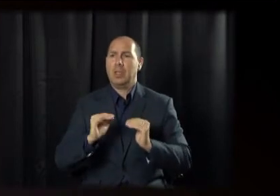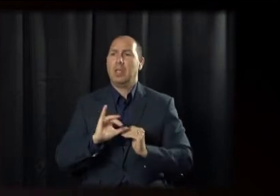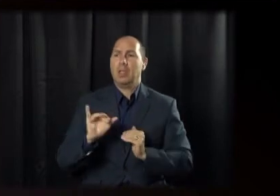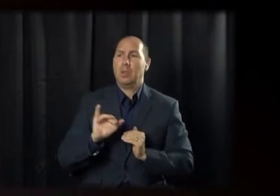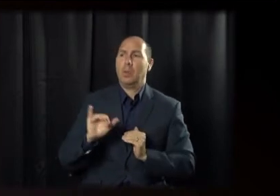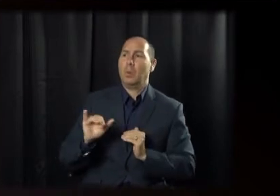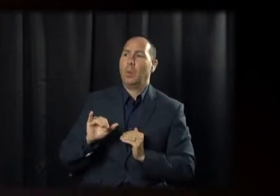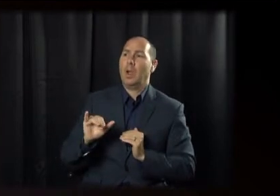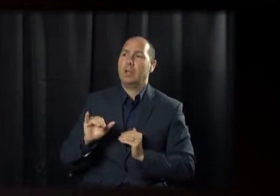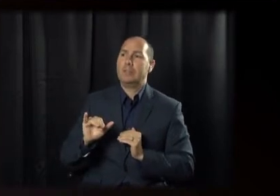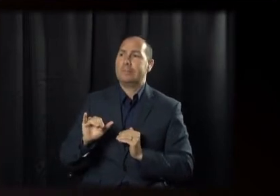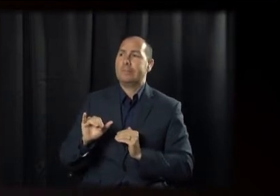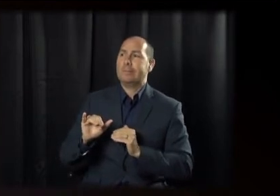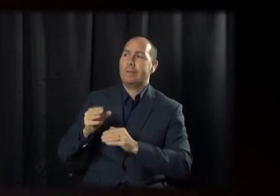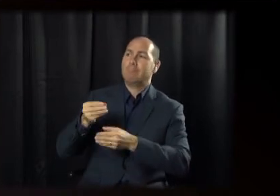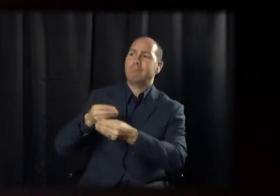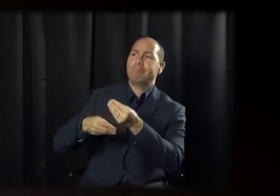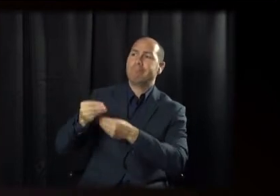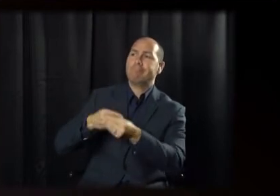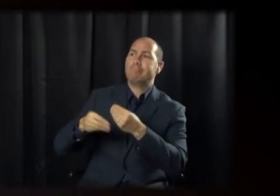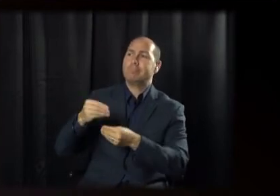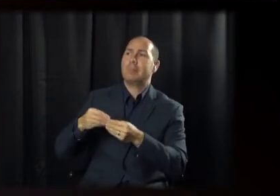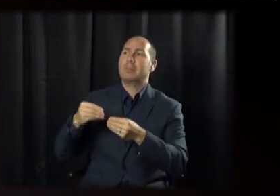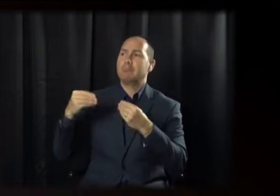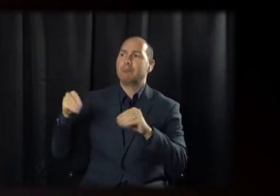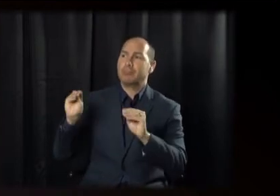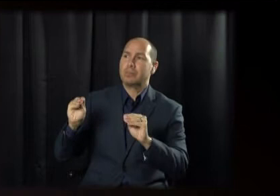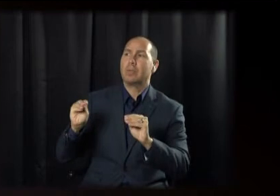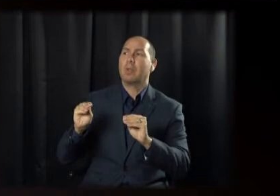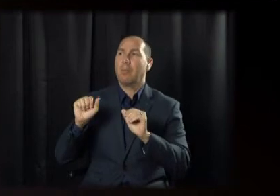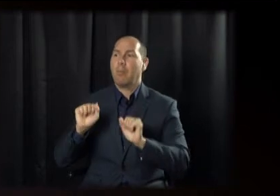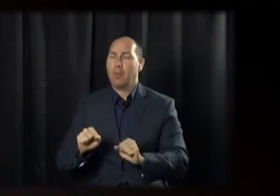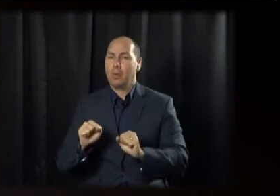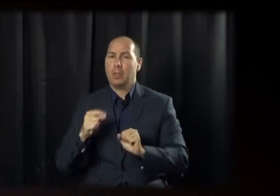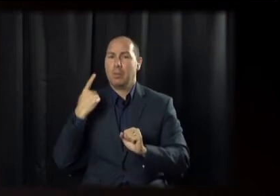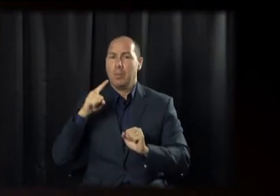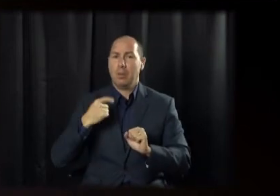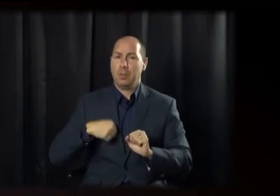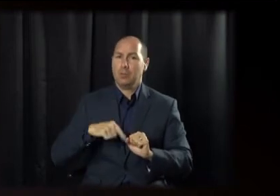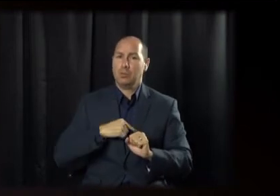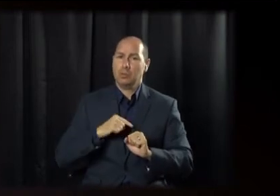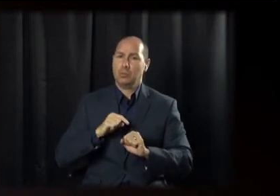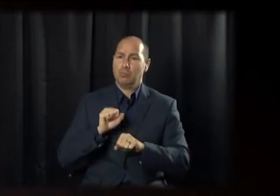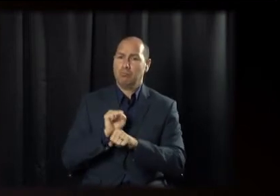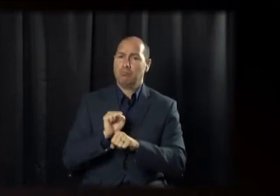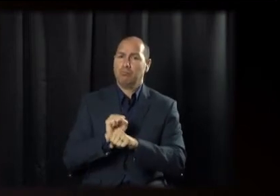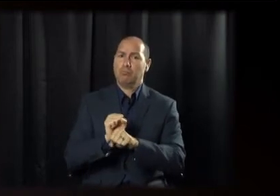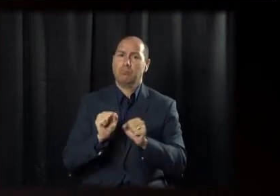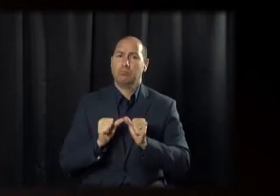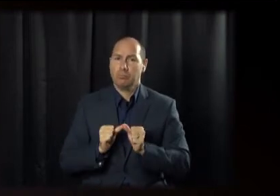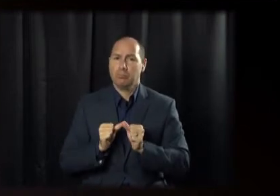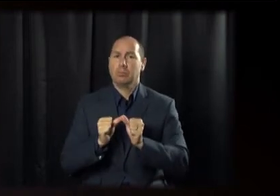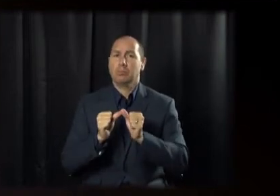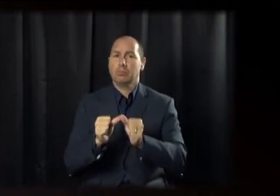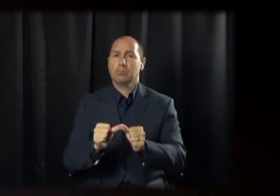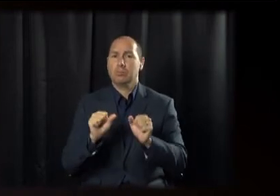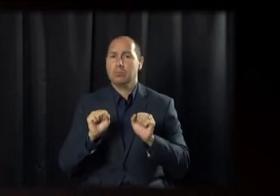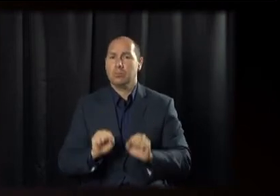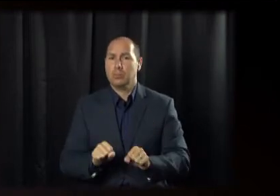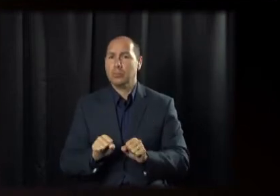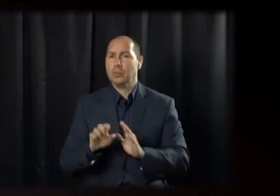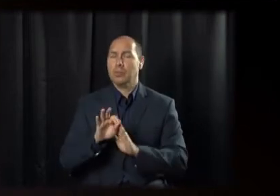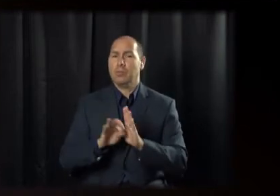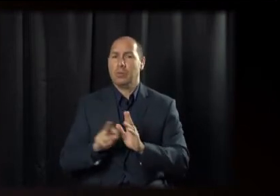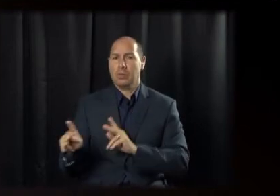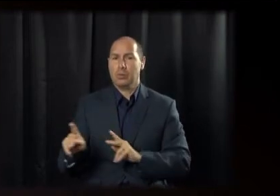at reasonable rates is predicated on achieving long-term operational sustainability. The proposed fiscal plan provides a path for